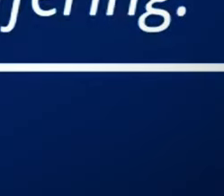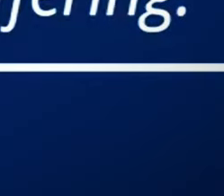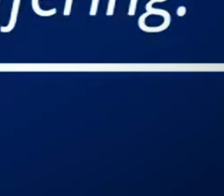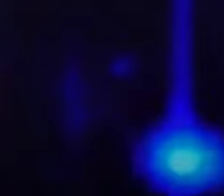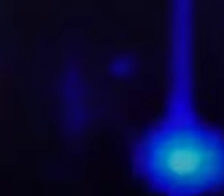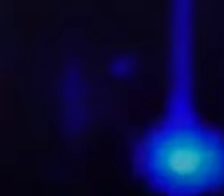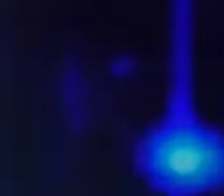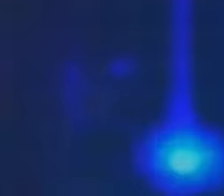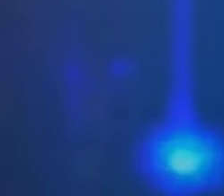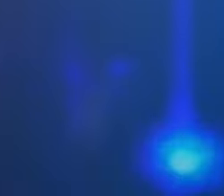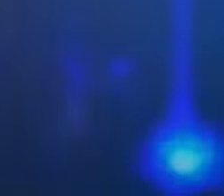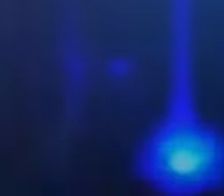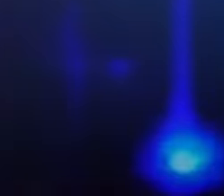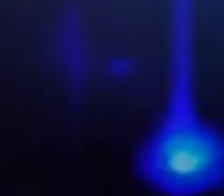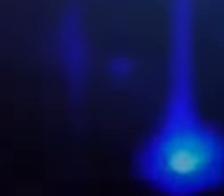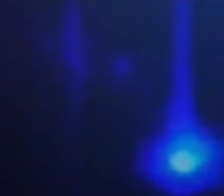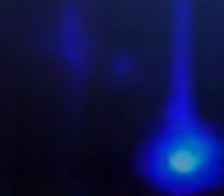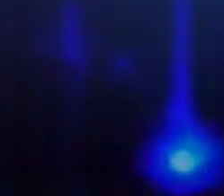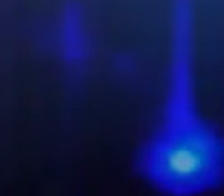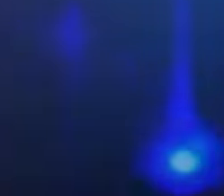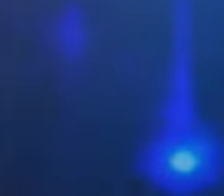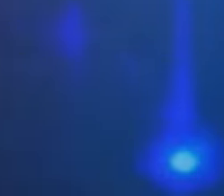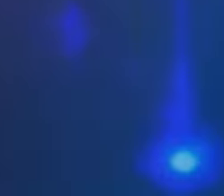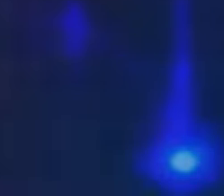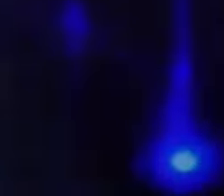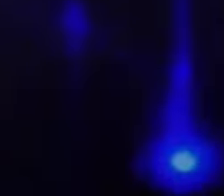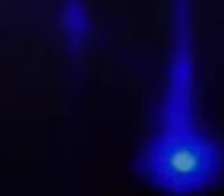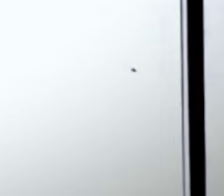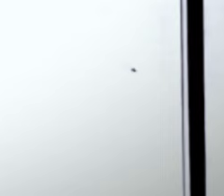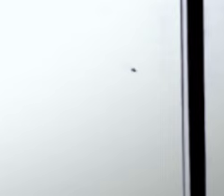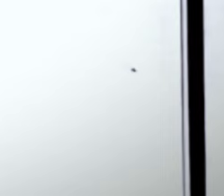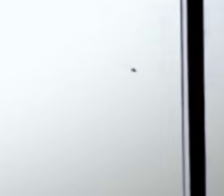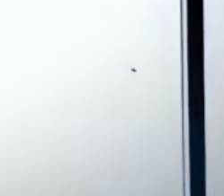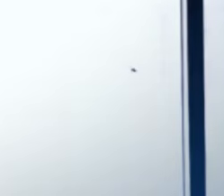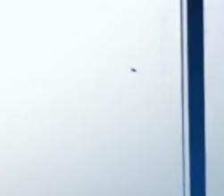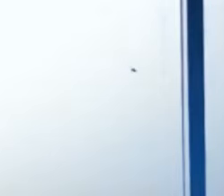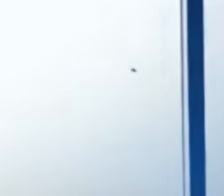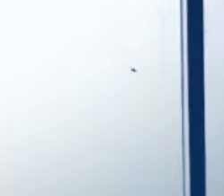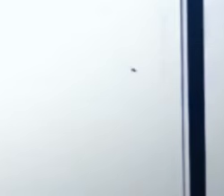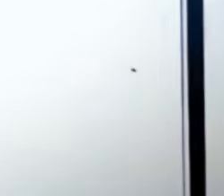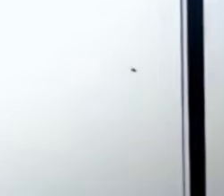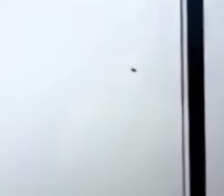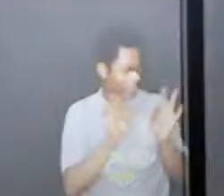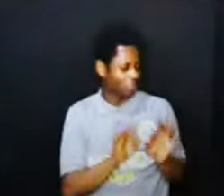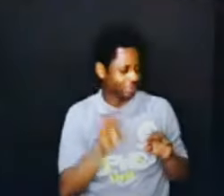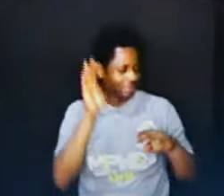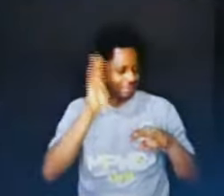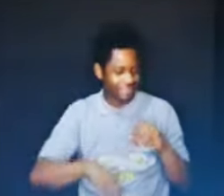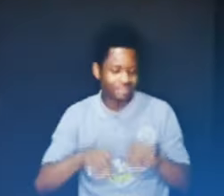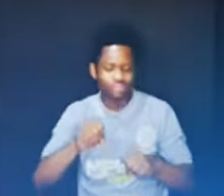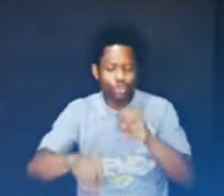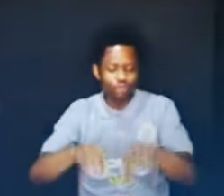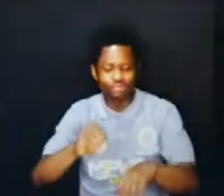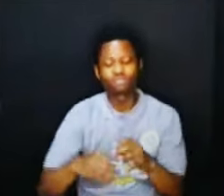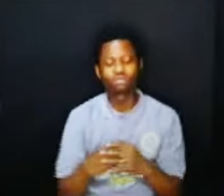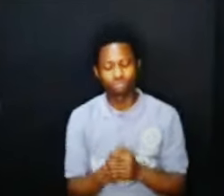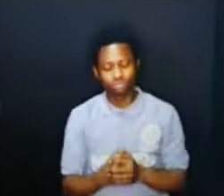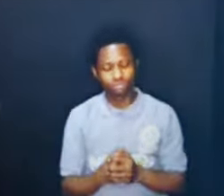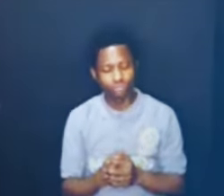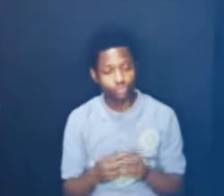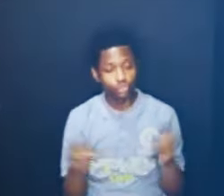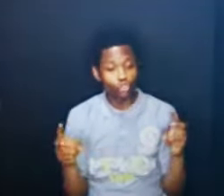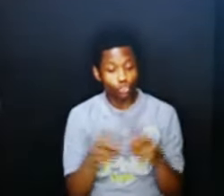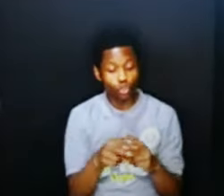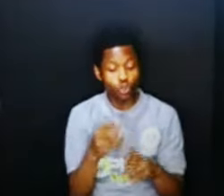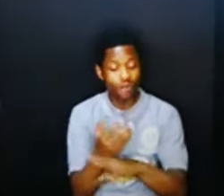debre no. And that we cannot be right with God until we are right with one another. Na enu no se yepese